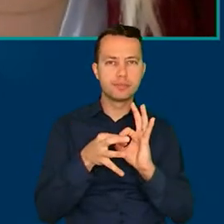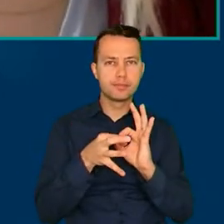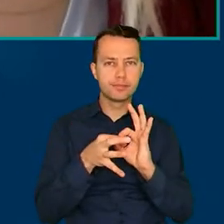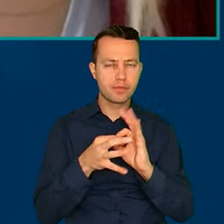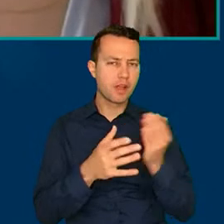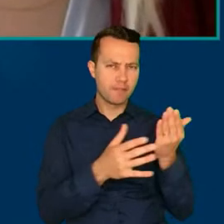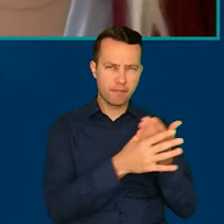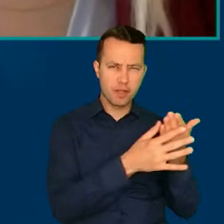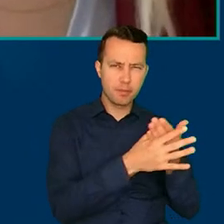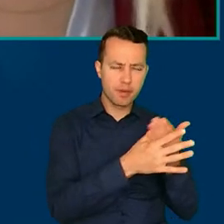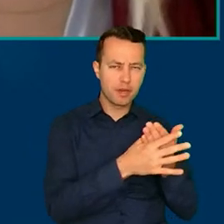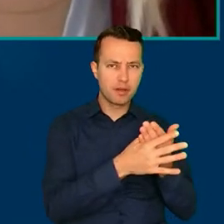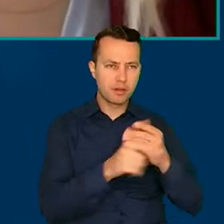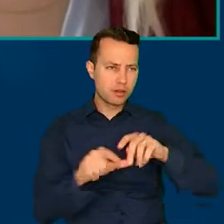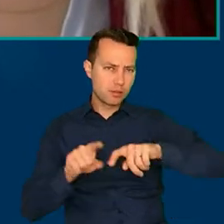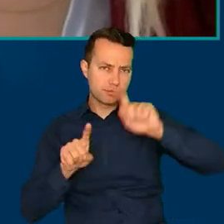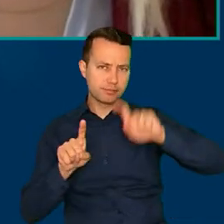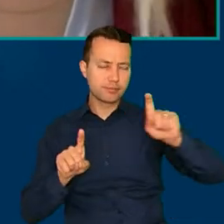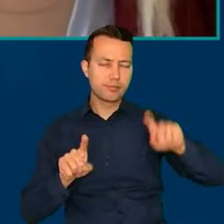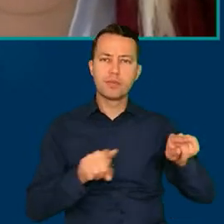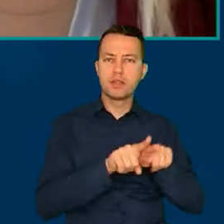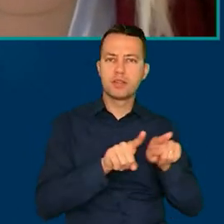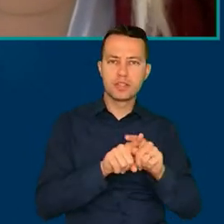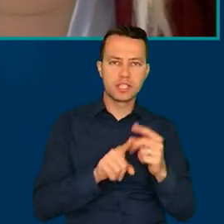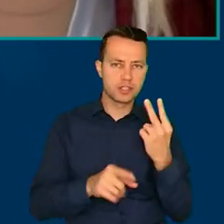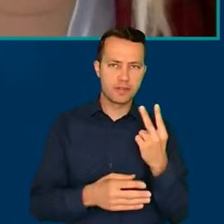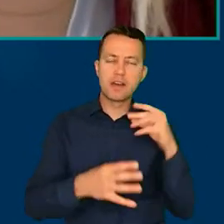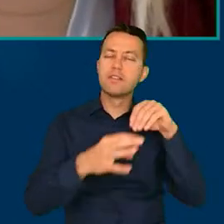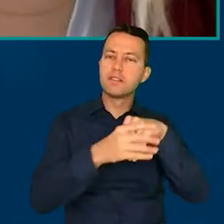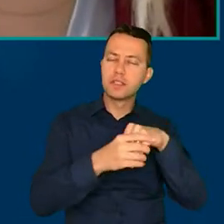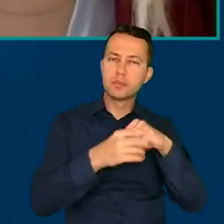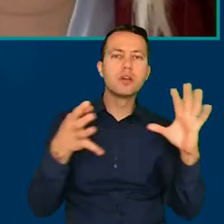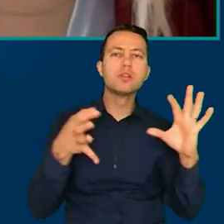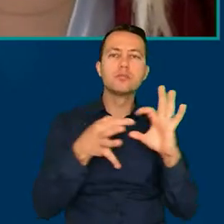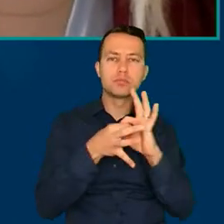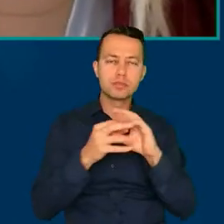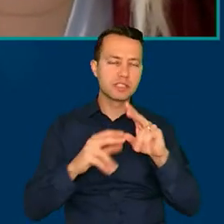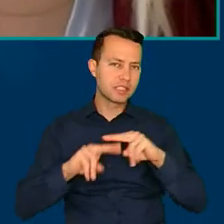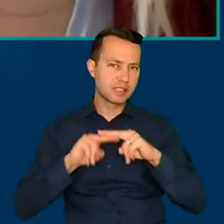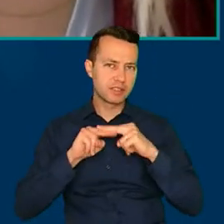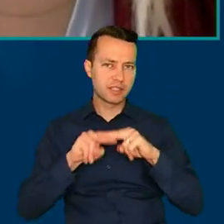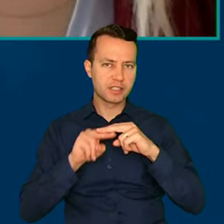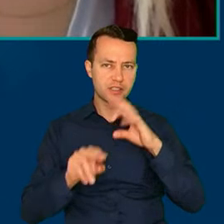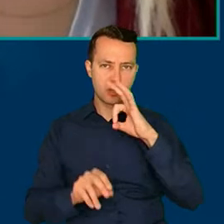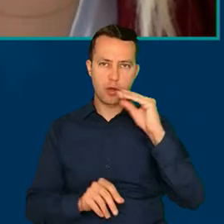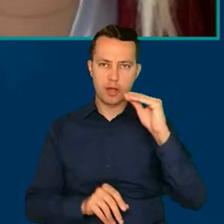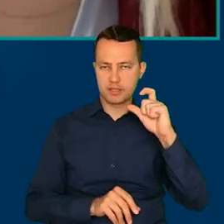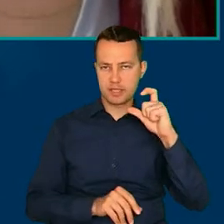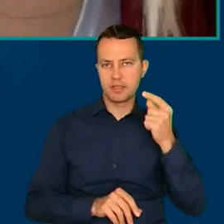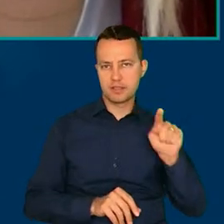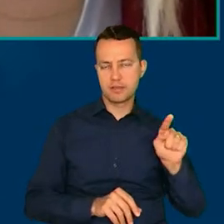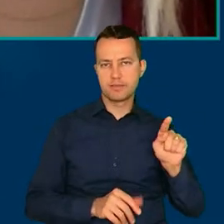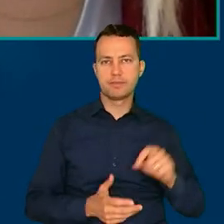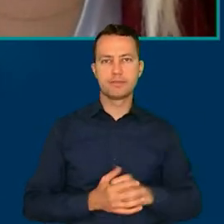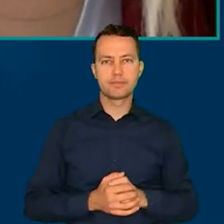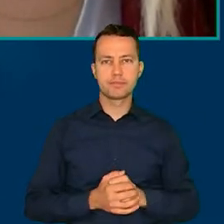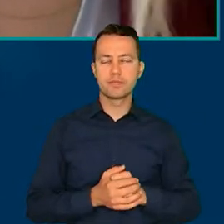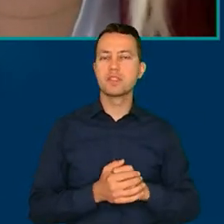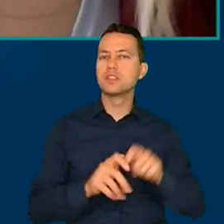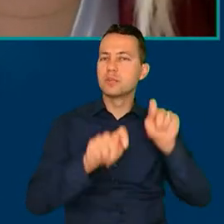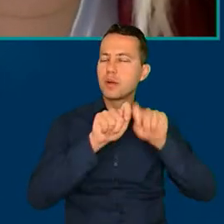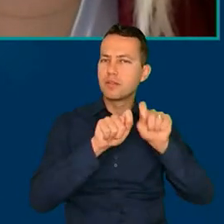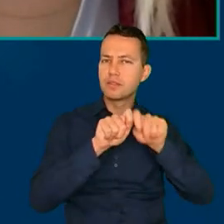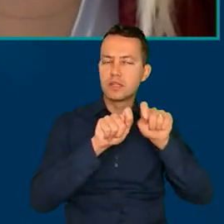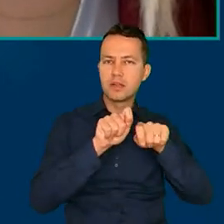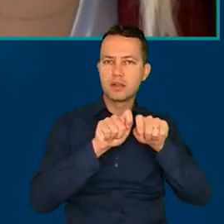instruments. They ask for screening on whether companies have management systems to comply with these instruments and whether